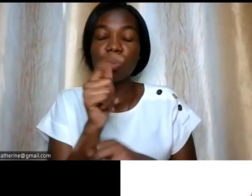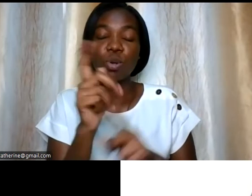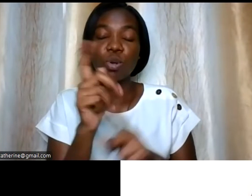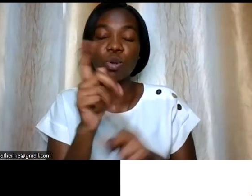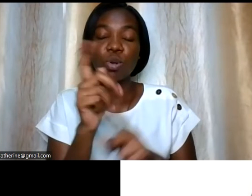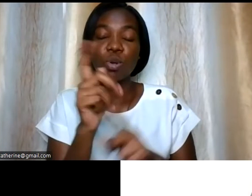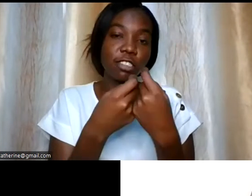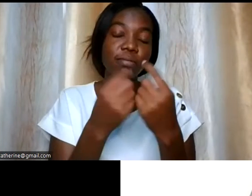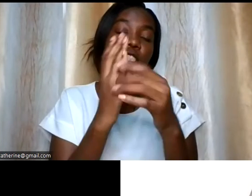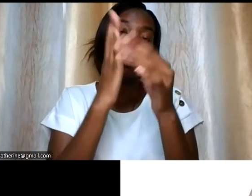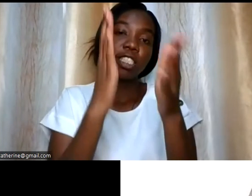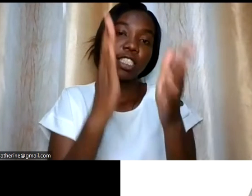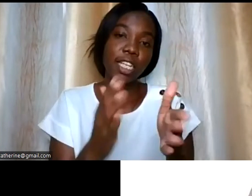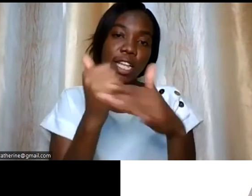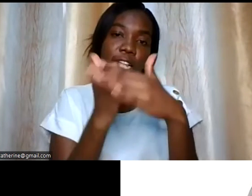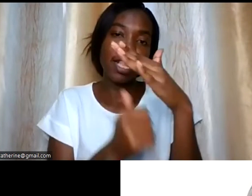has the staff, you are